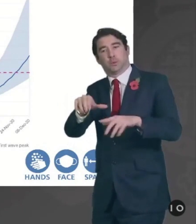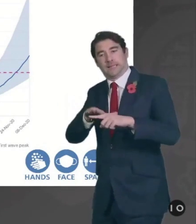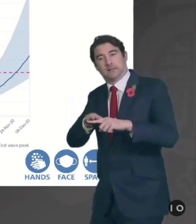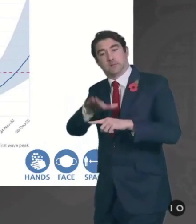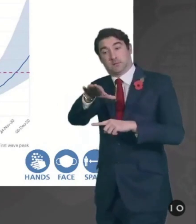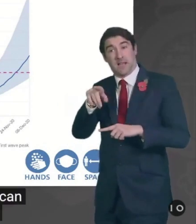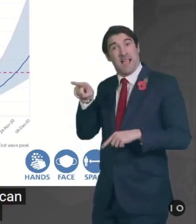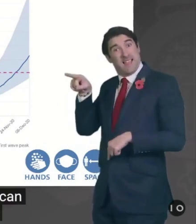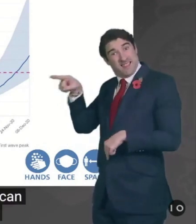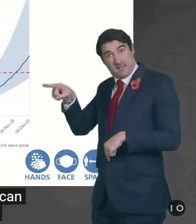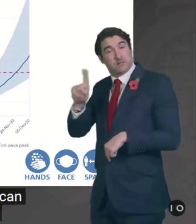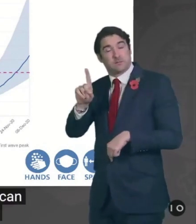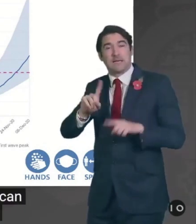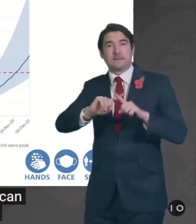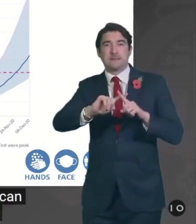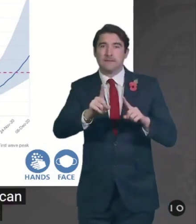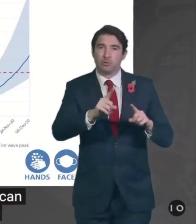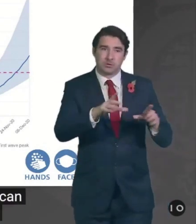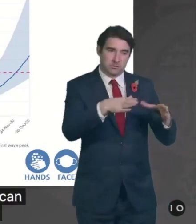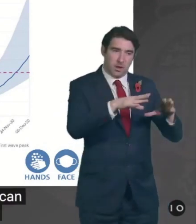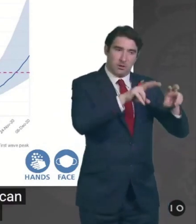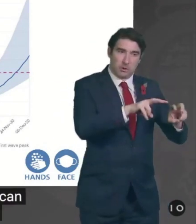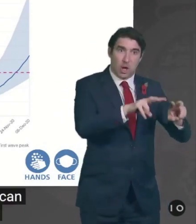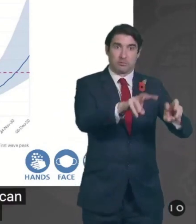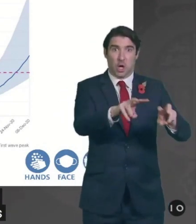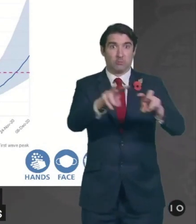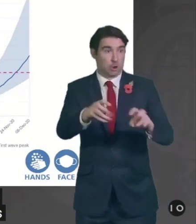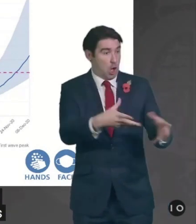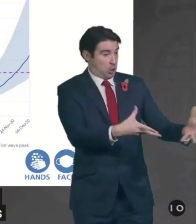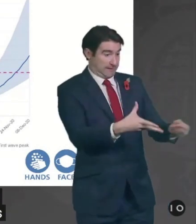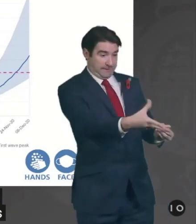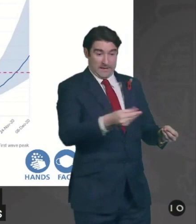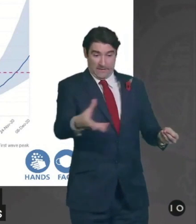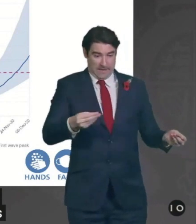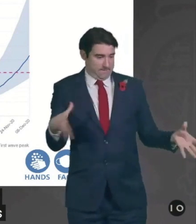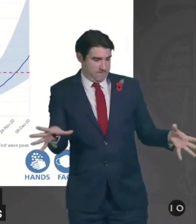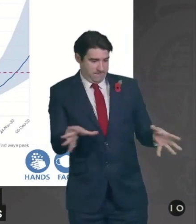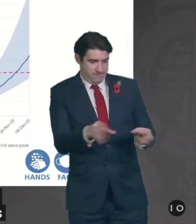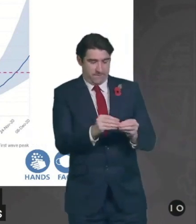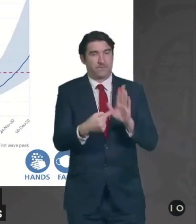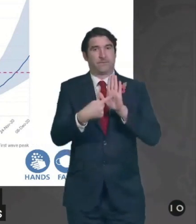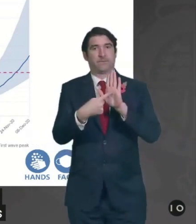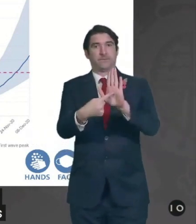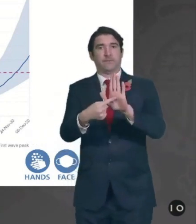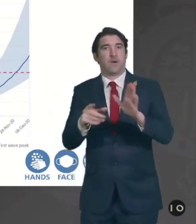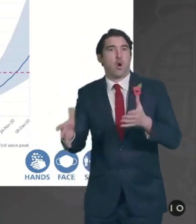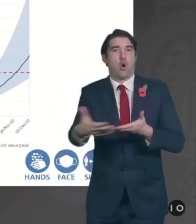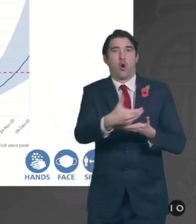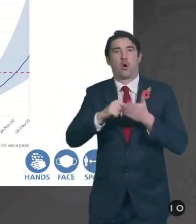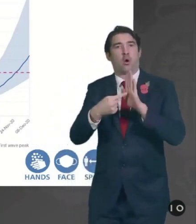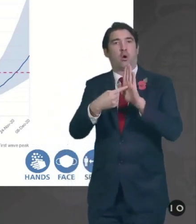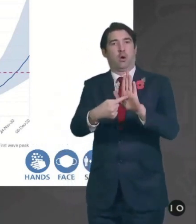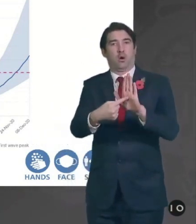see here is a projection that over the next 6 weeks into early December, the numbers exceed the numbers